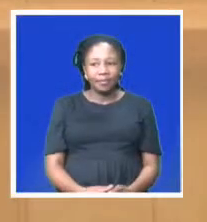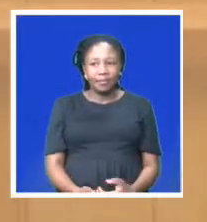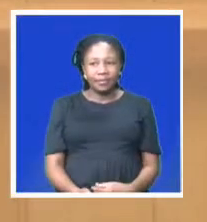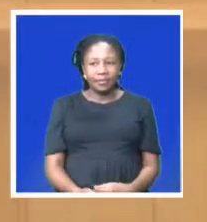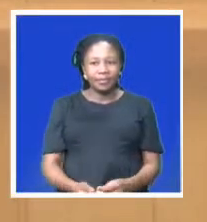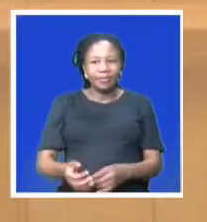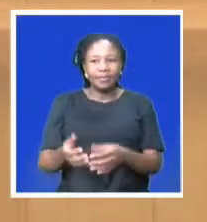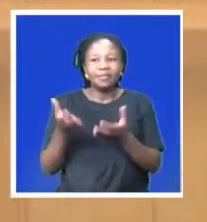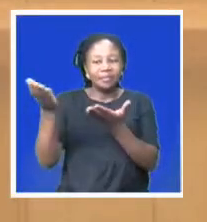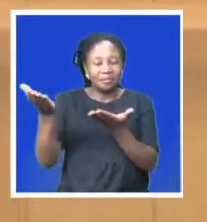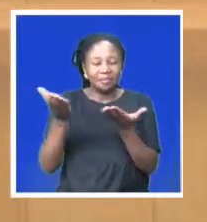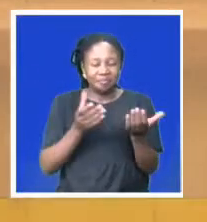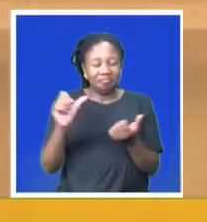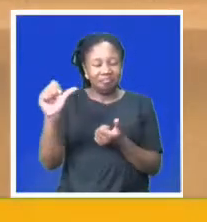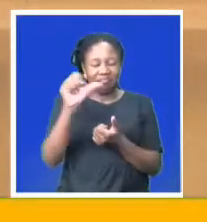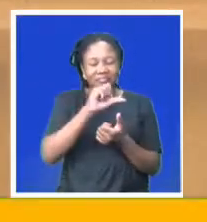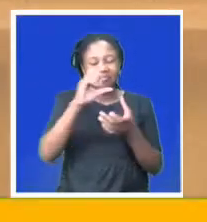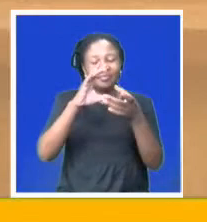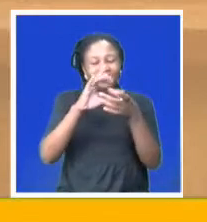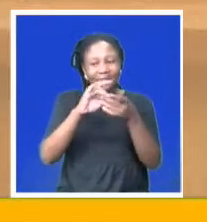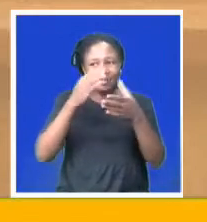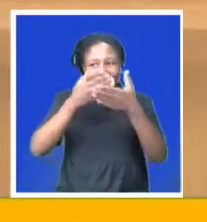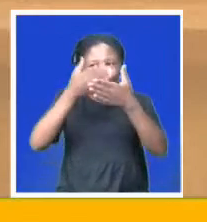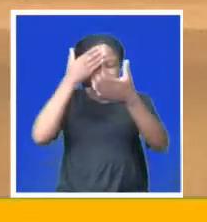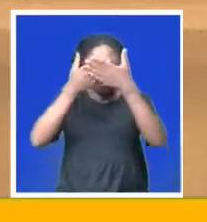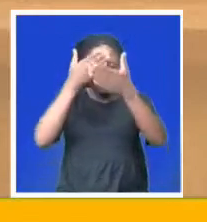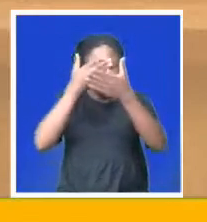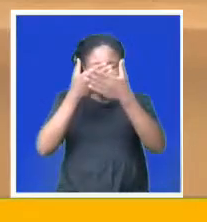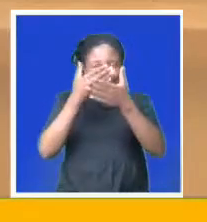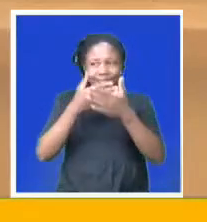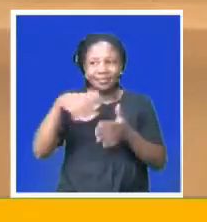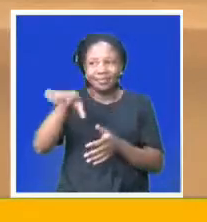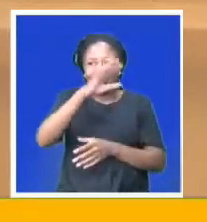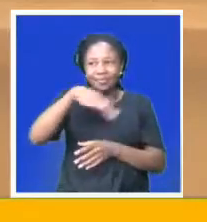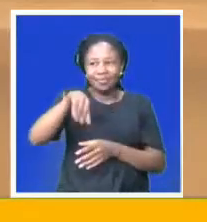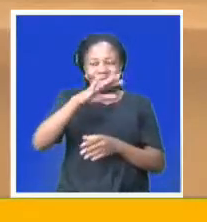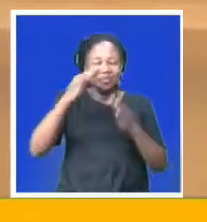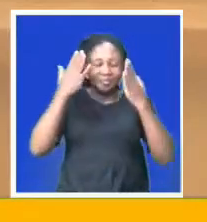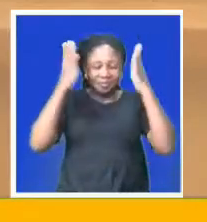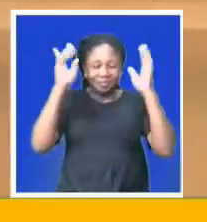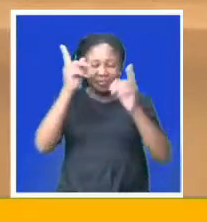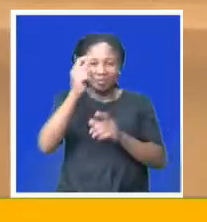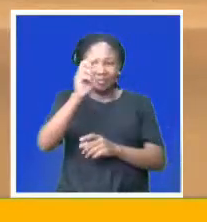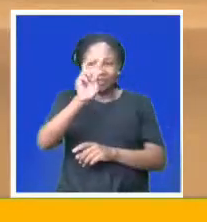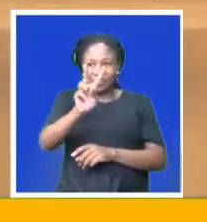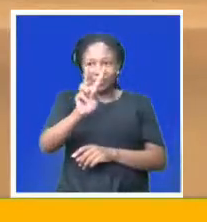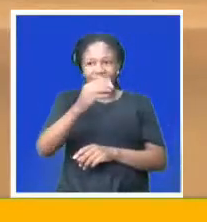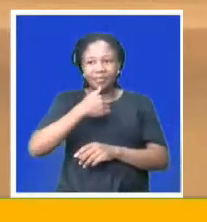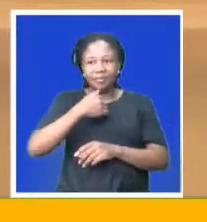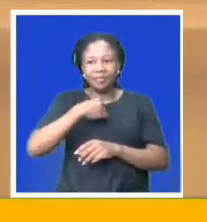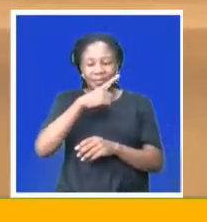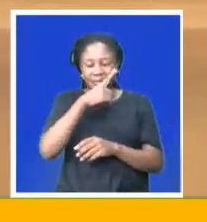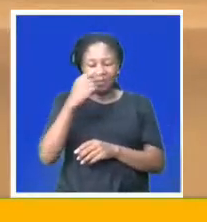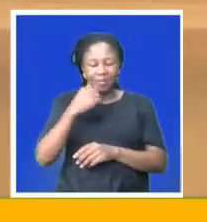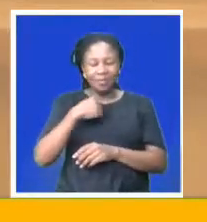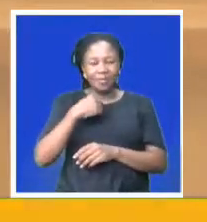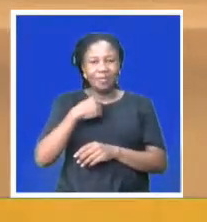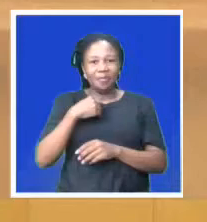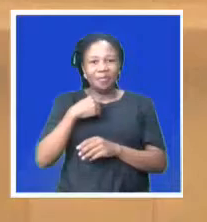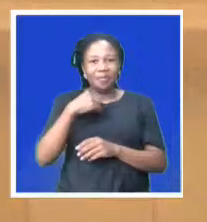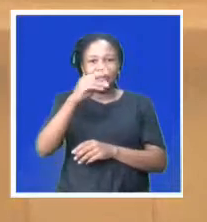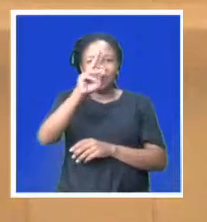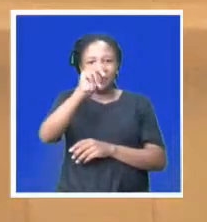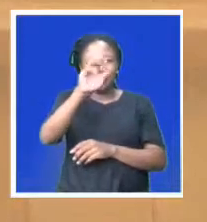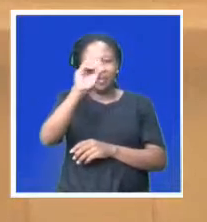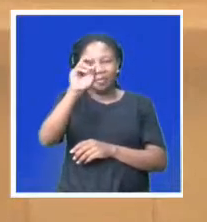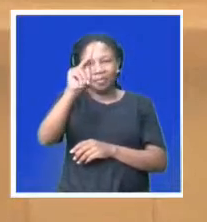Welcome back to Home Study, your favorite teleeducation program on Eswatini TV. My name is Nogwazi Dlamini. Right now we are